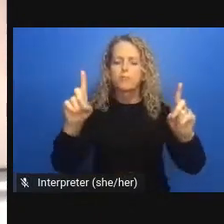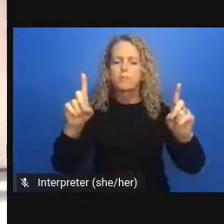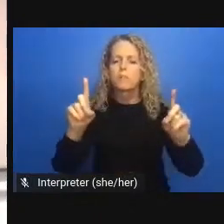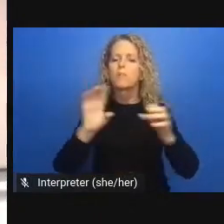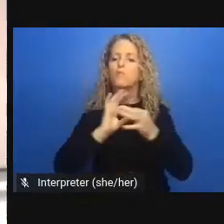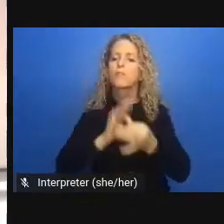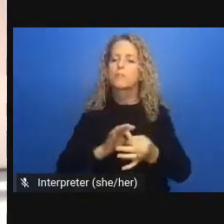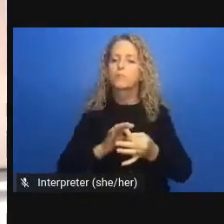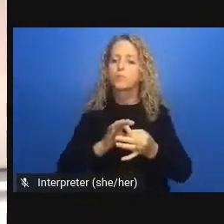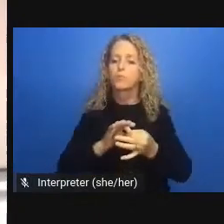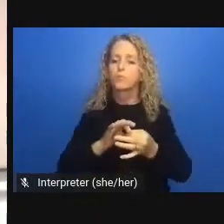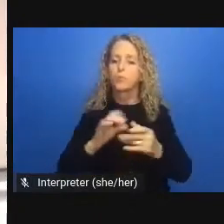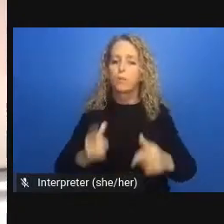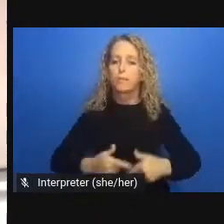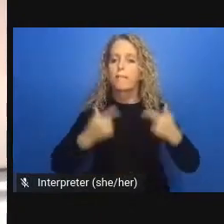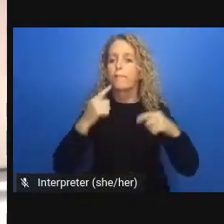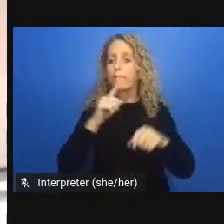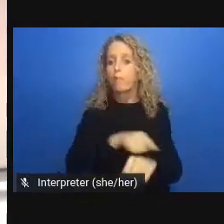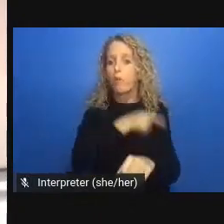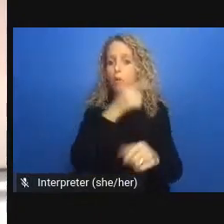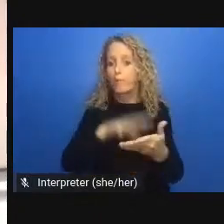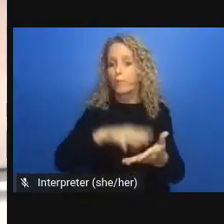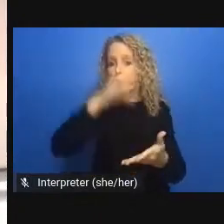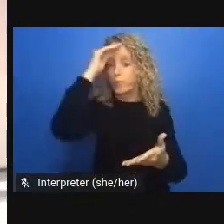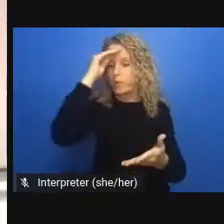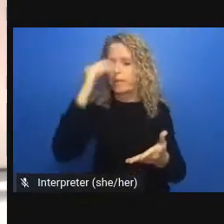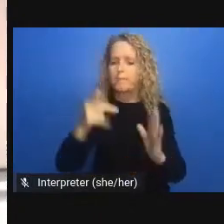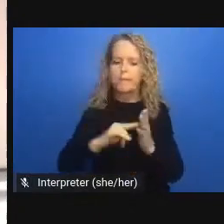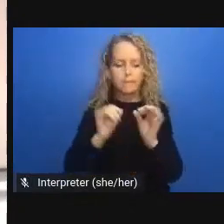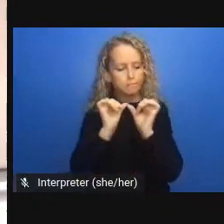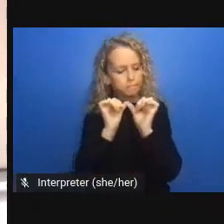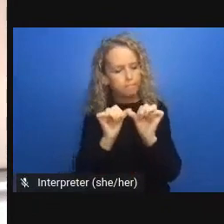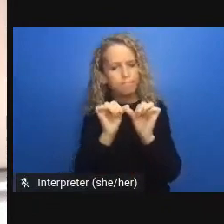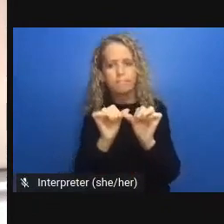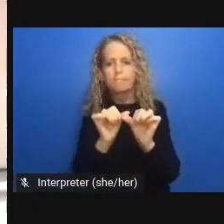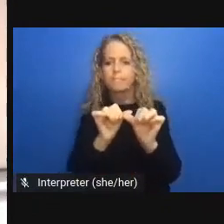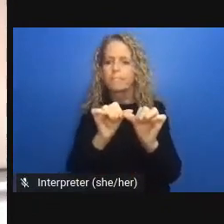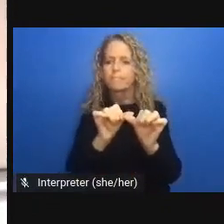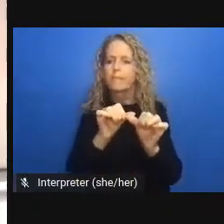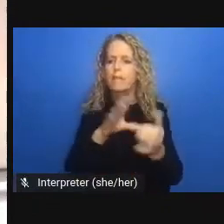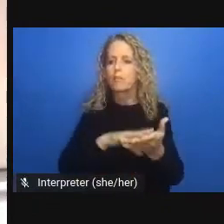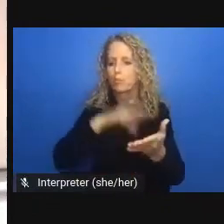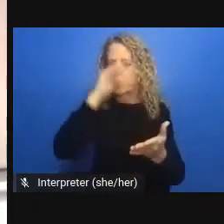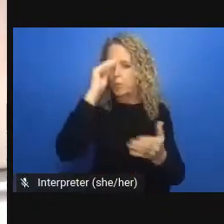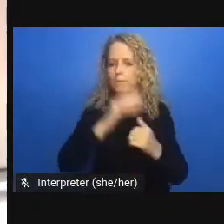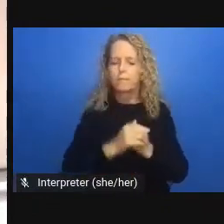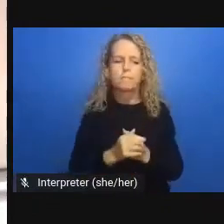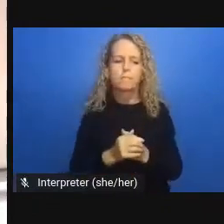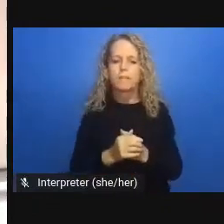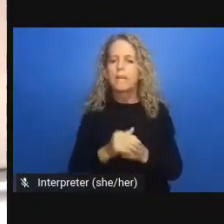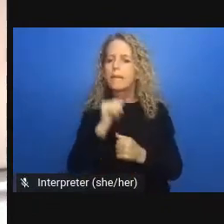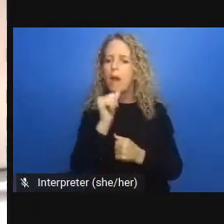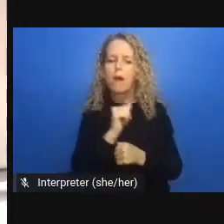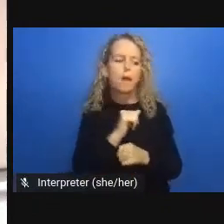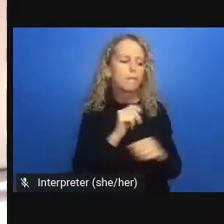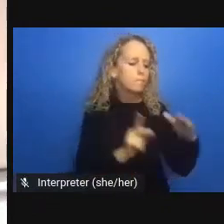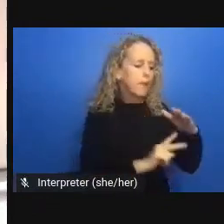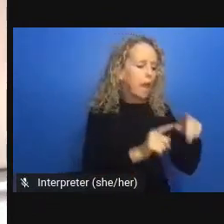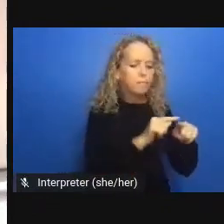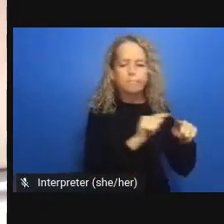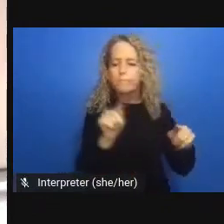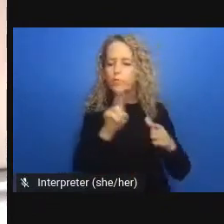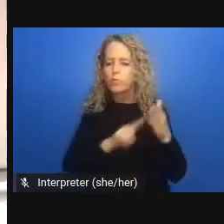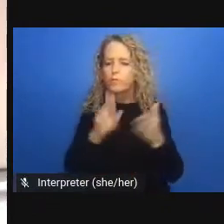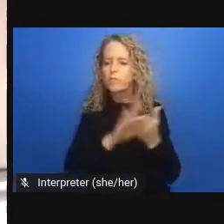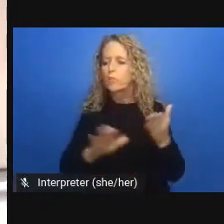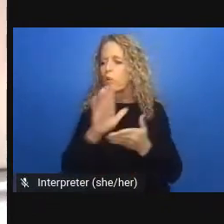learning. So we don't stop our learning now when it comes to, you know, I've finished my university degree, so I'm going to stop learning, or I've